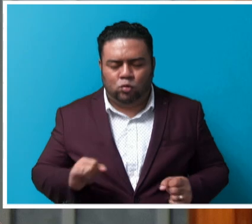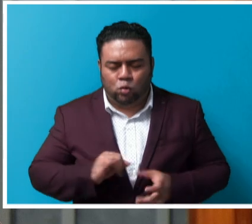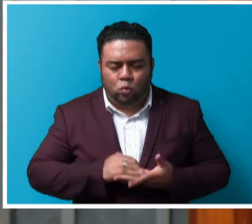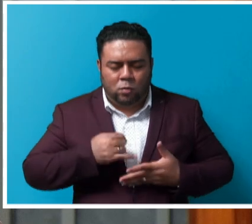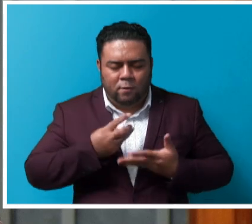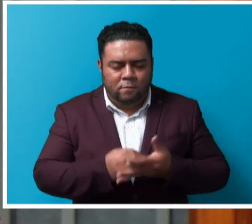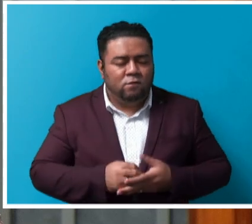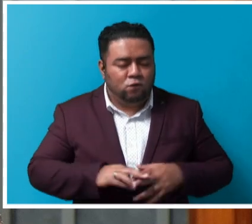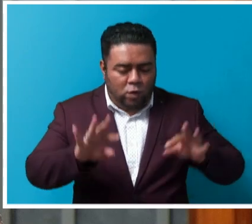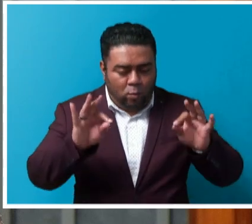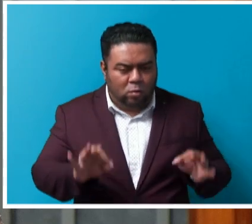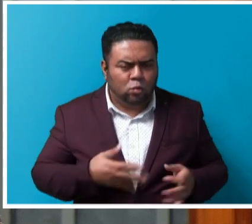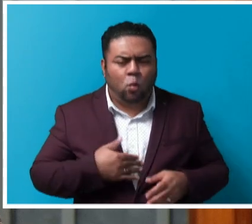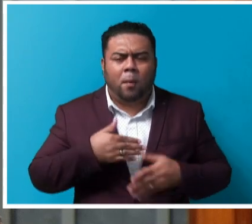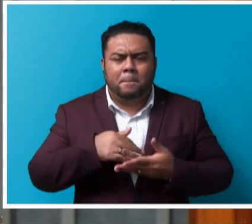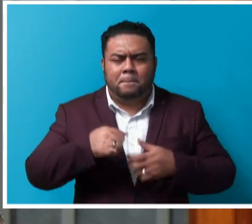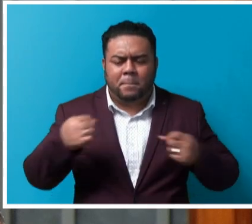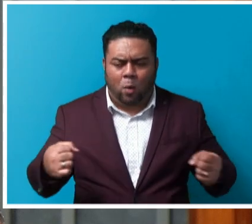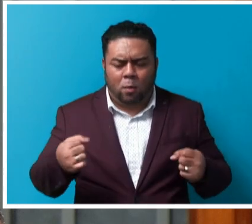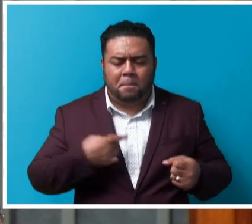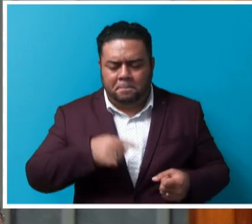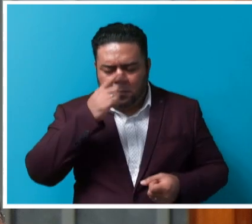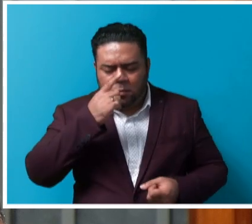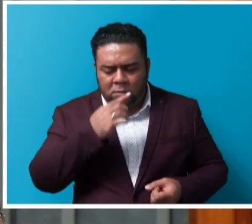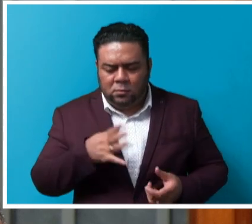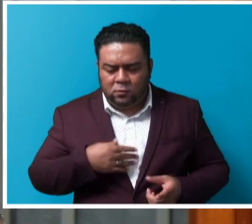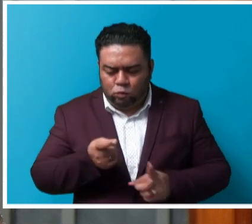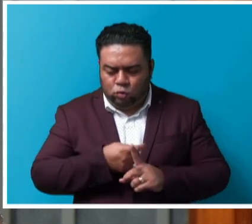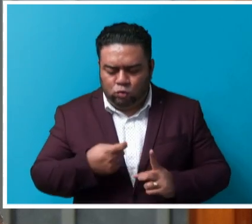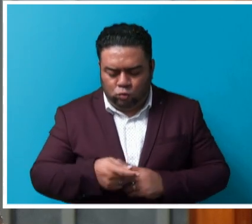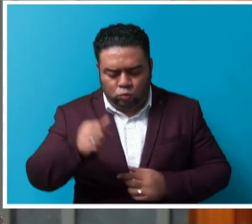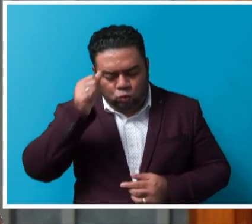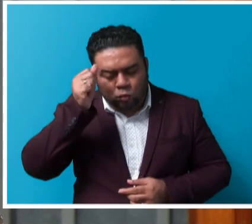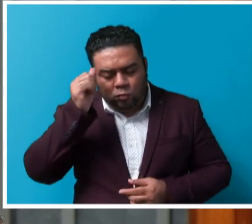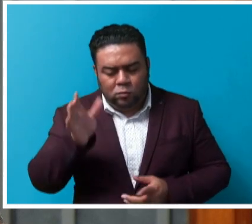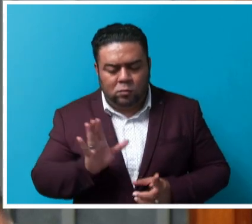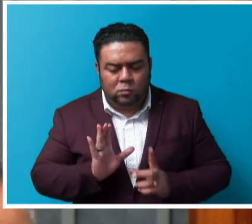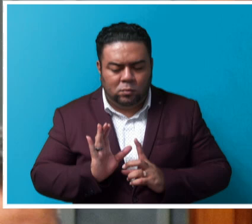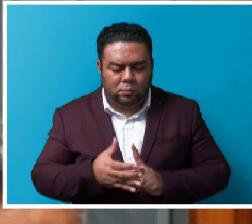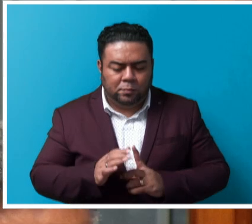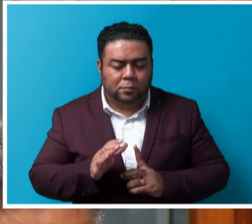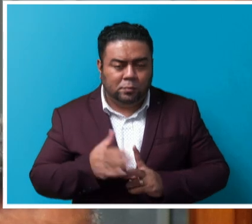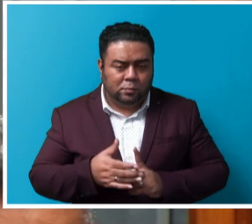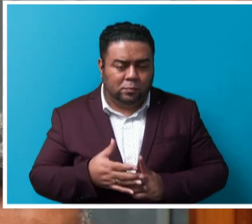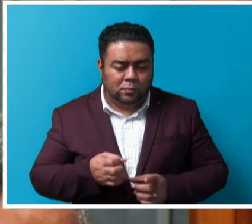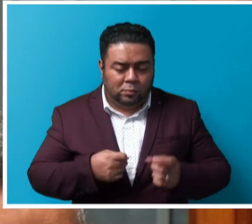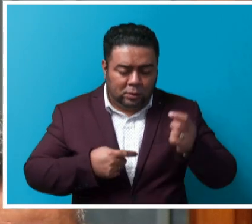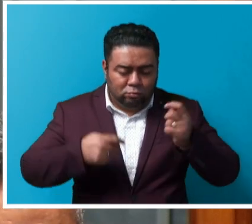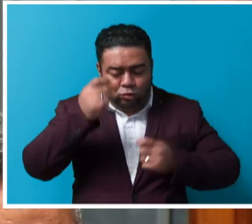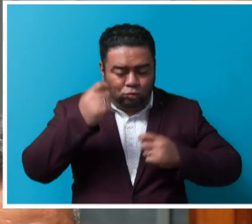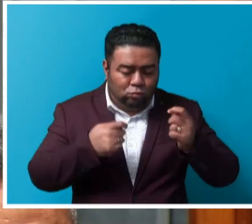people. The recognition and protection of traditional knowledge and cultural expression through the